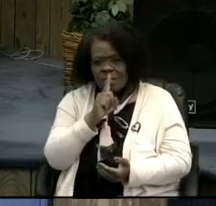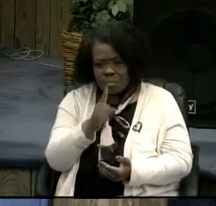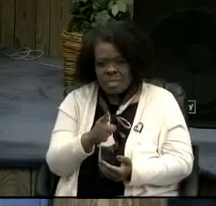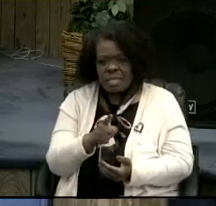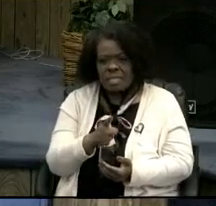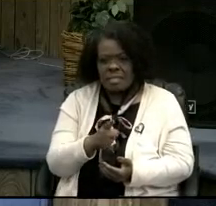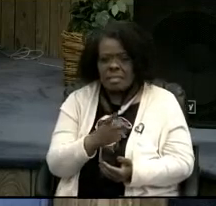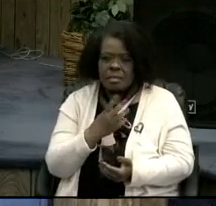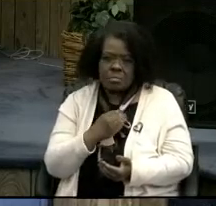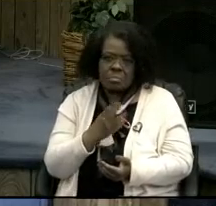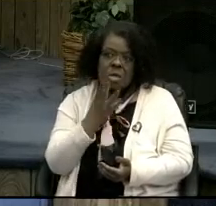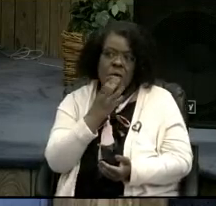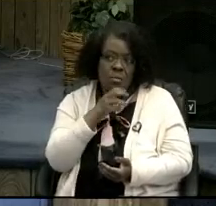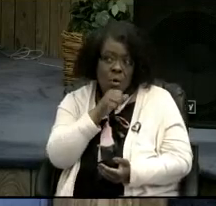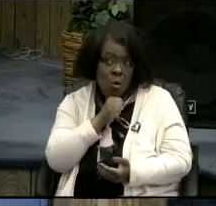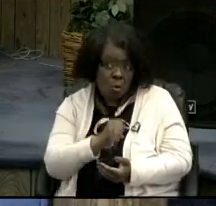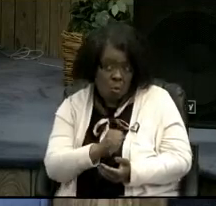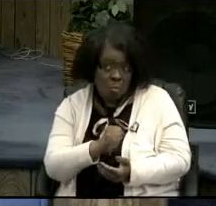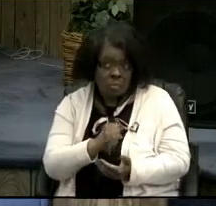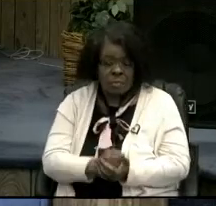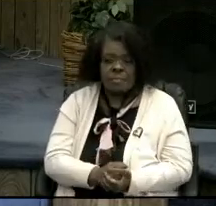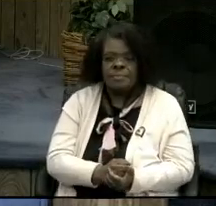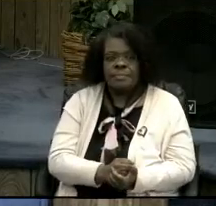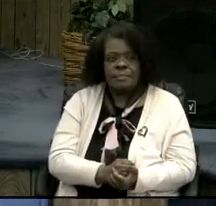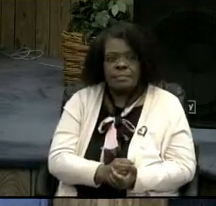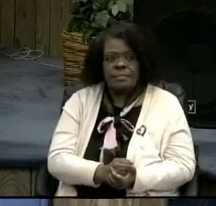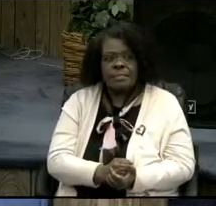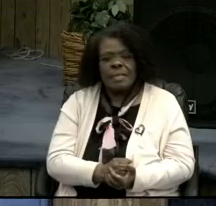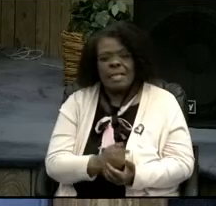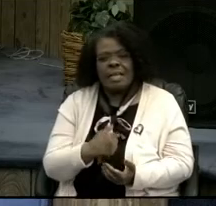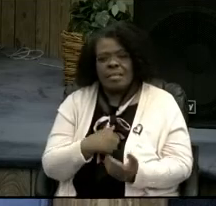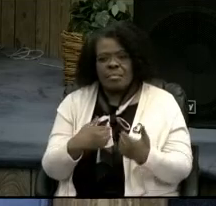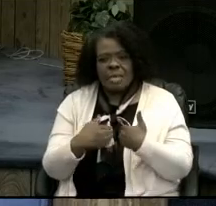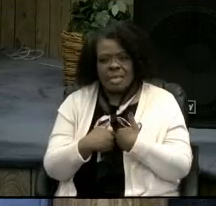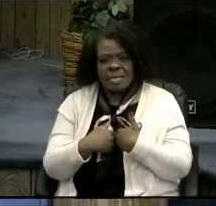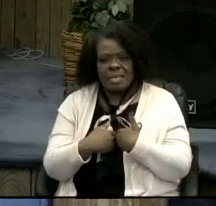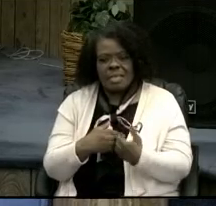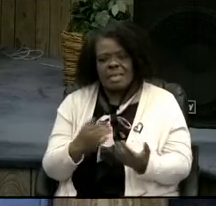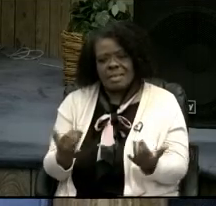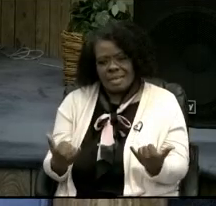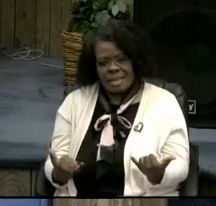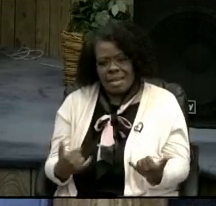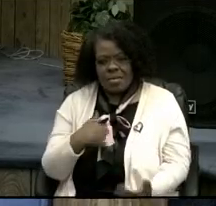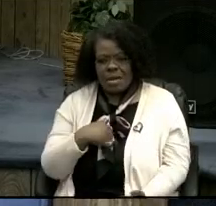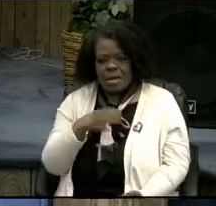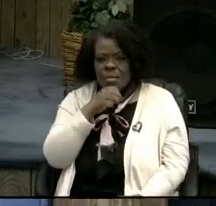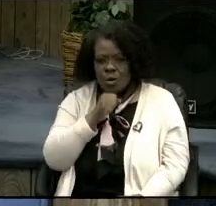say that for a fact. I have been young, and now I am old.